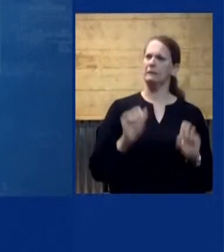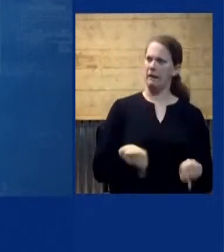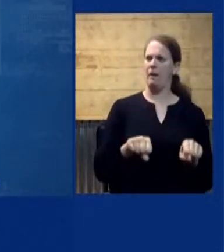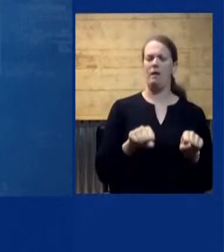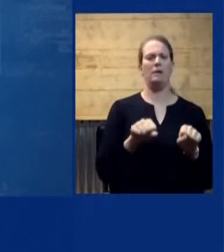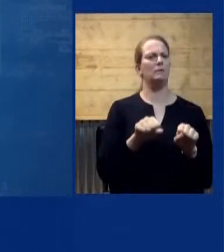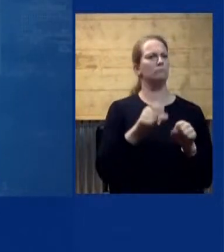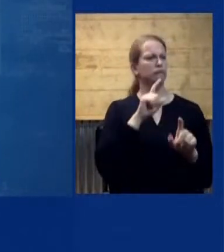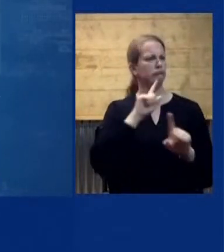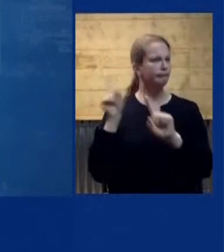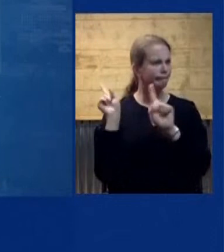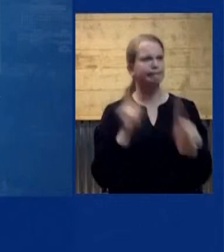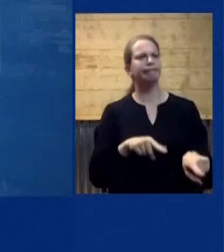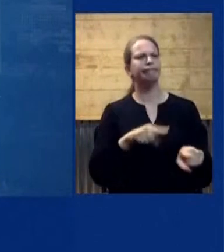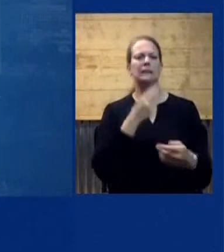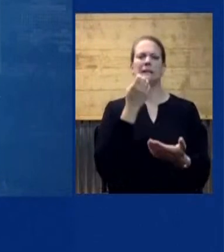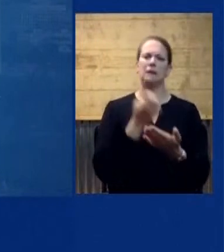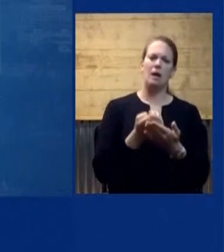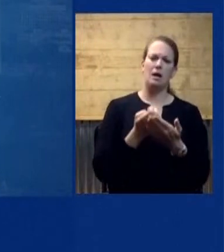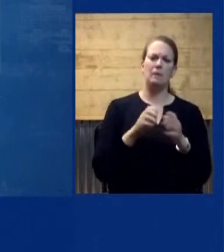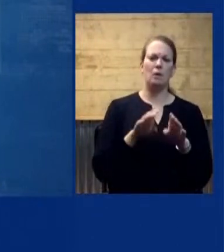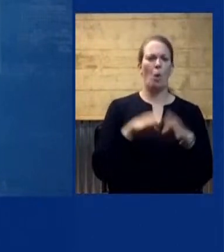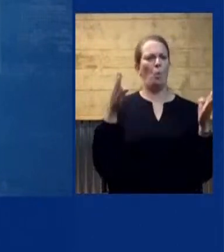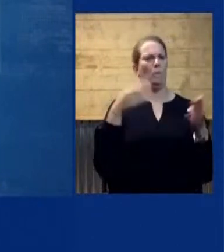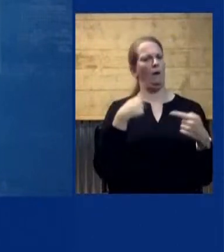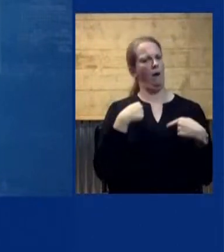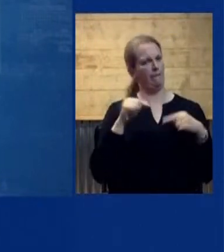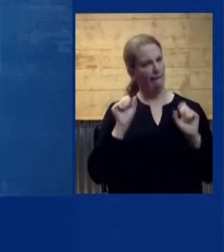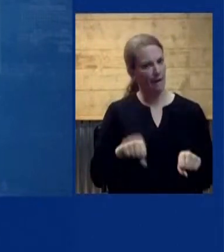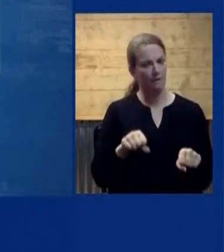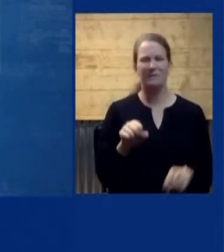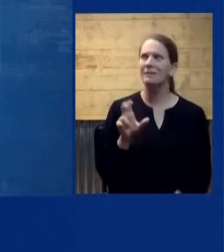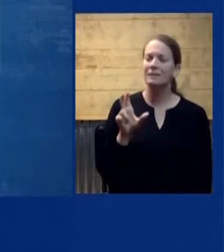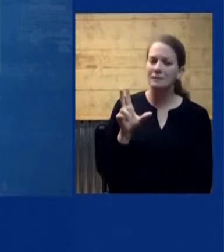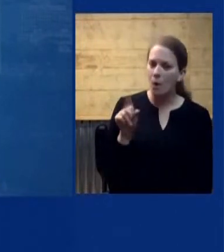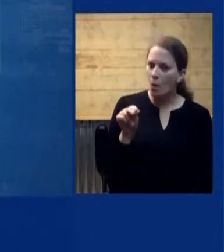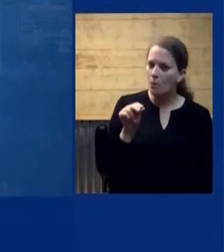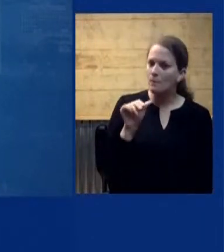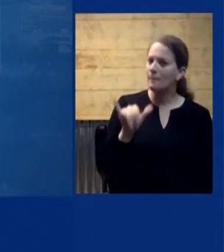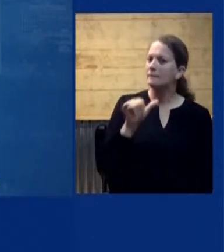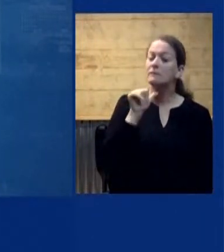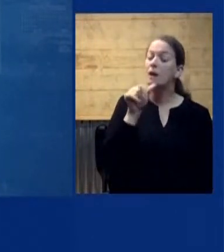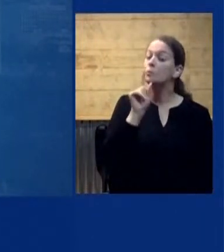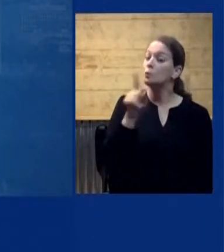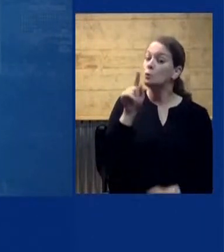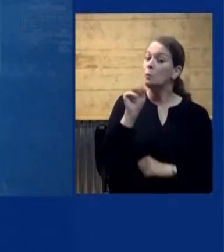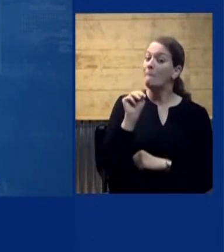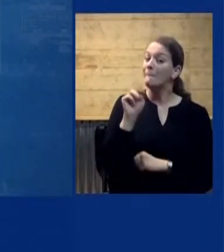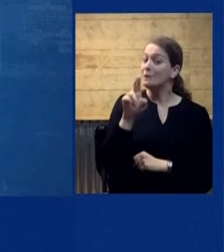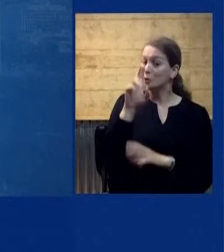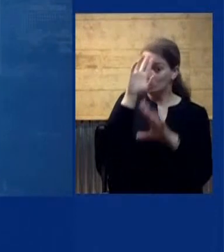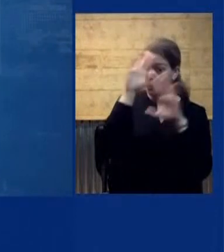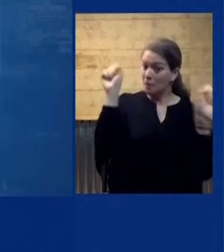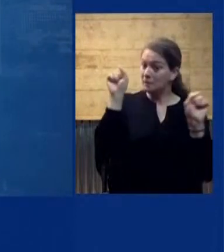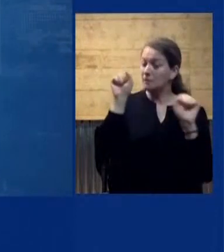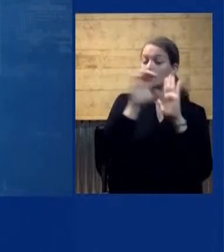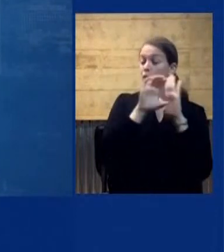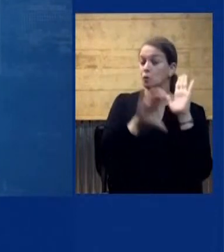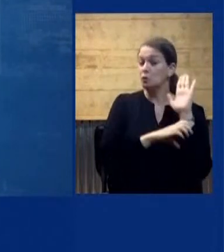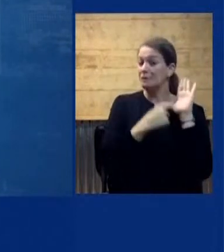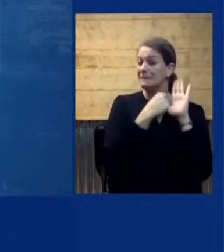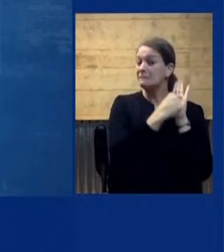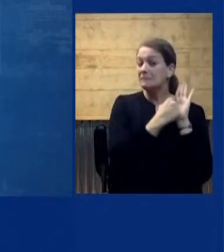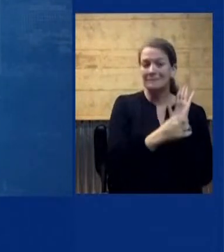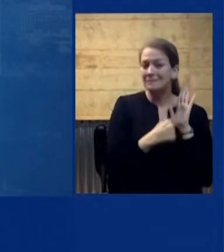to order a reopening of the economies. No, not true, Mr. President. It's not what the Constitution